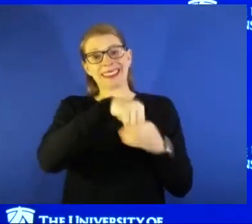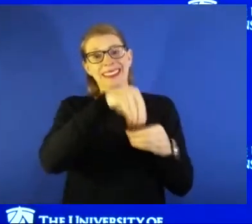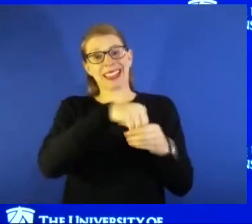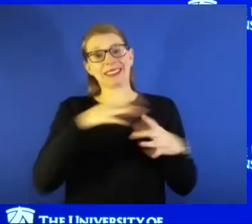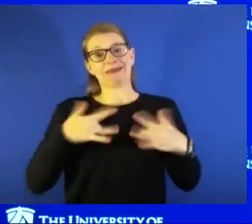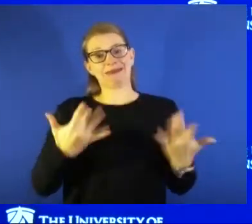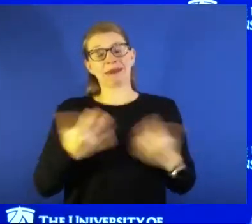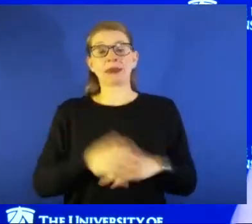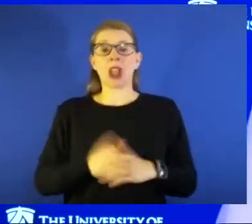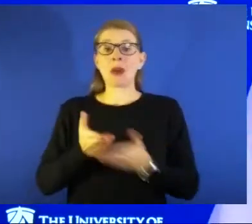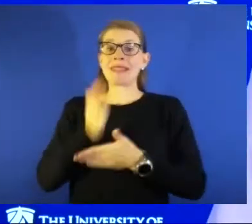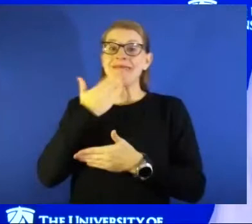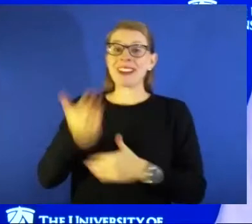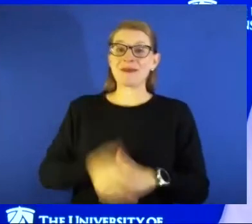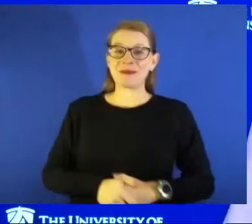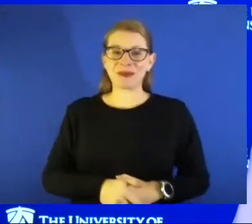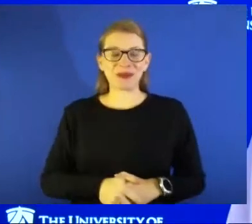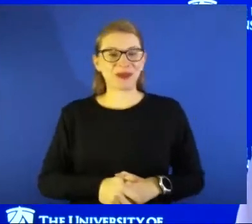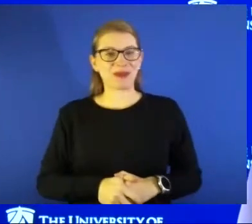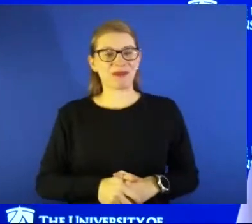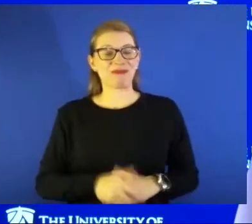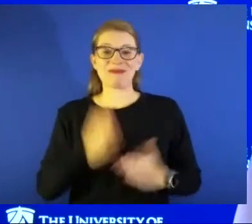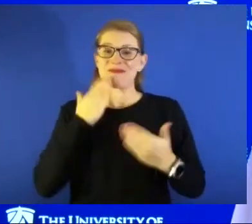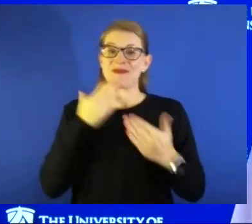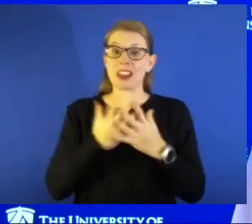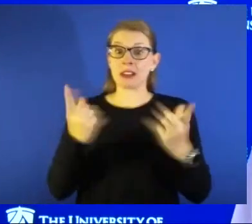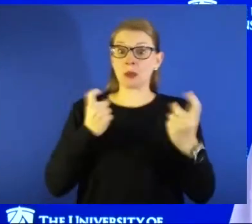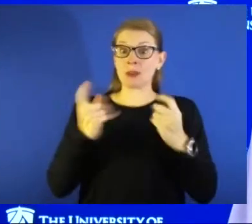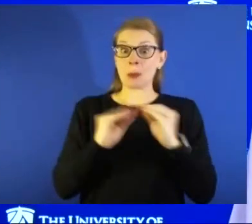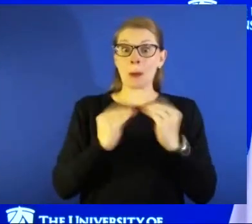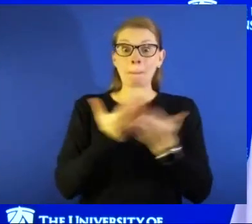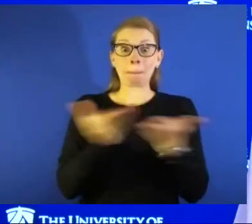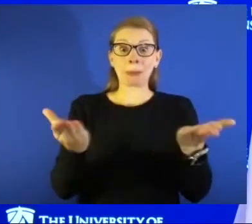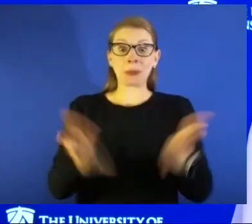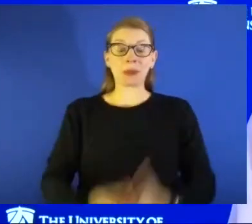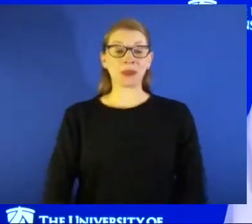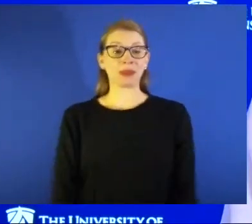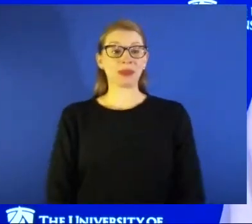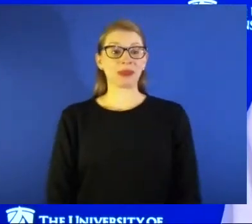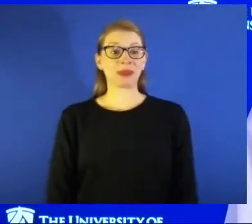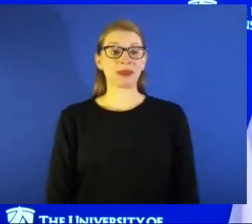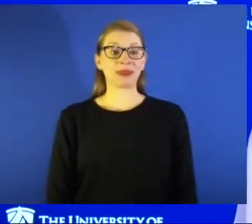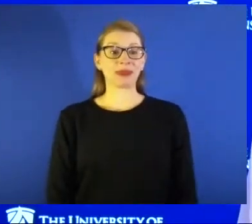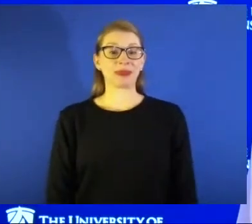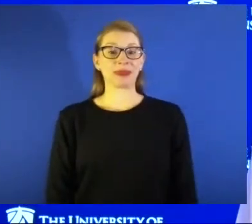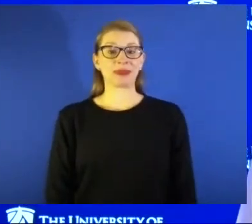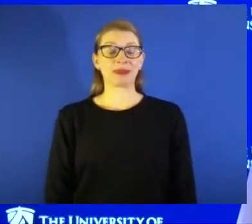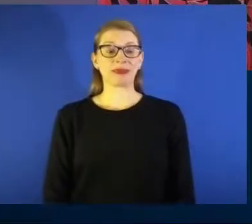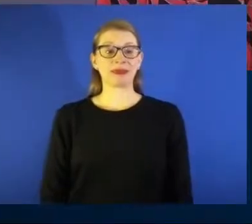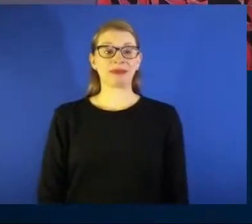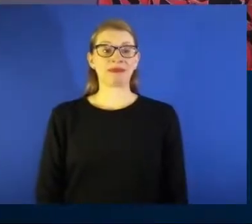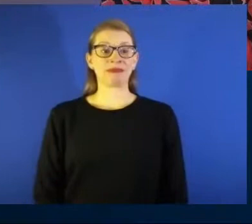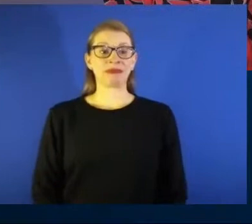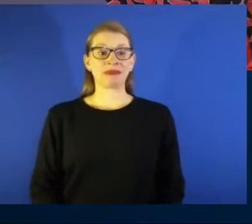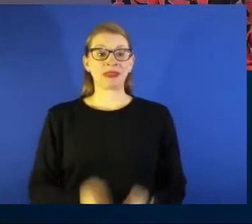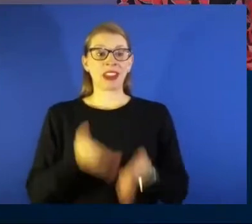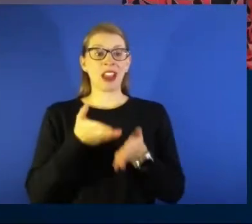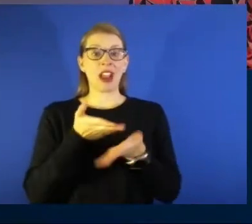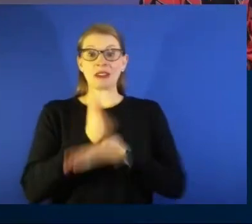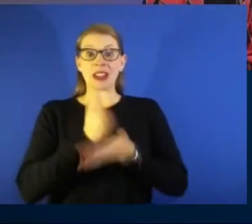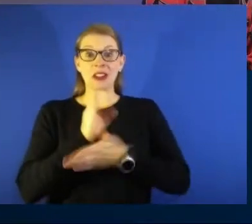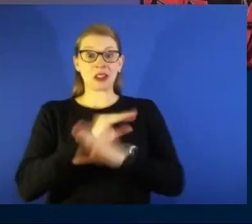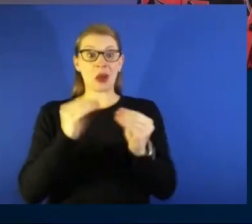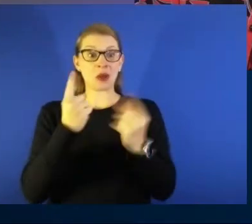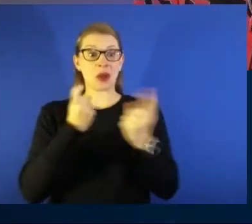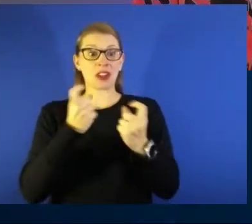All right, thank you. Yeah. Thanks so much. Other questions? All right, no questions. All right, so we're going to get to our community